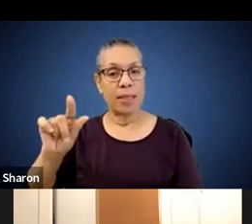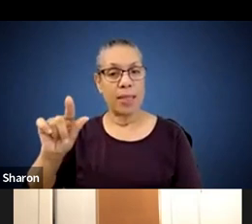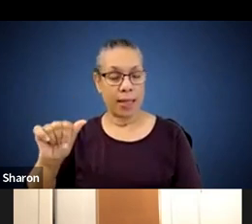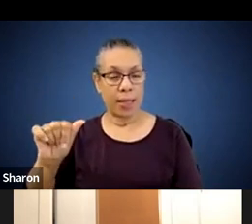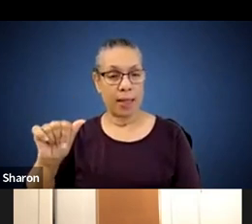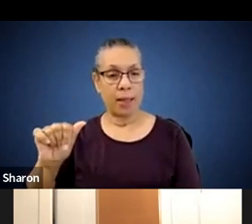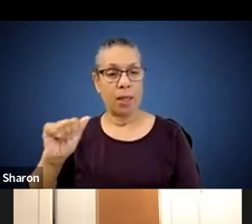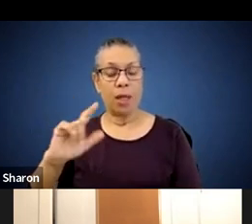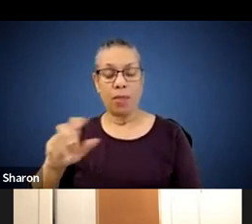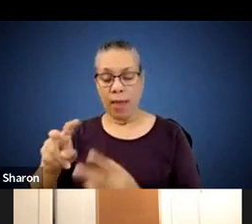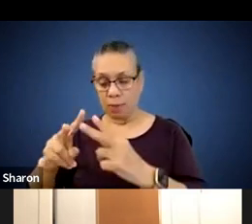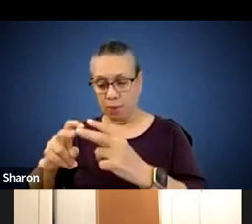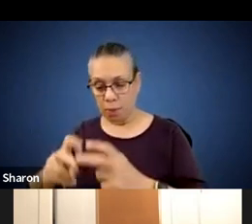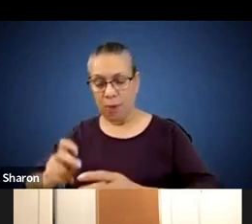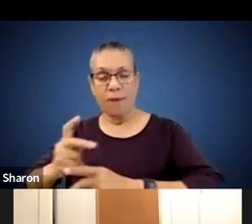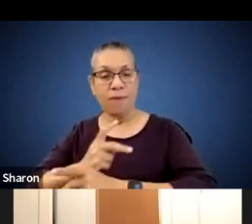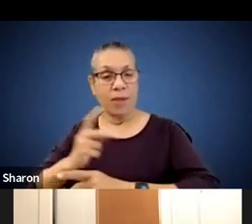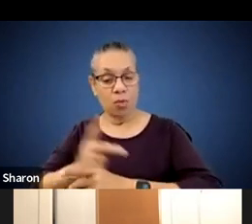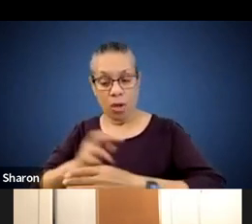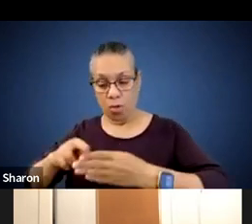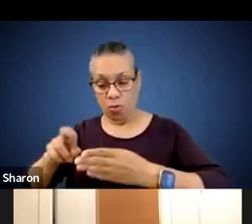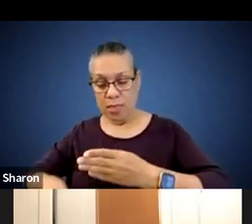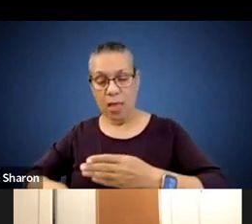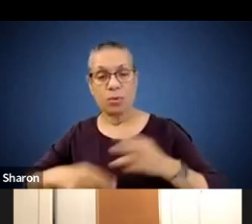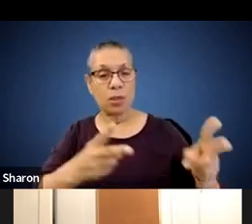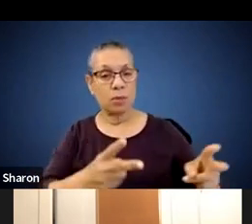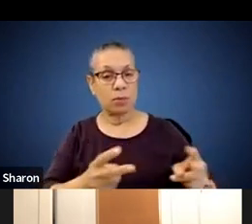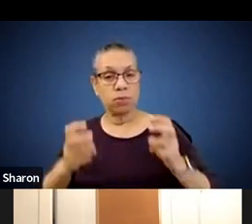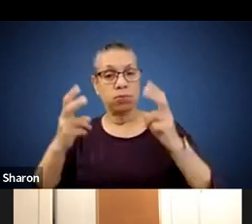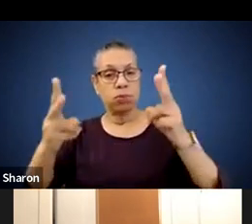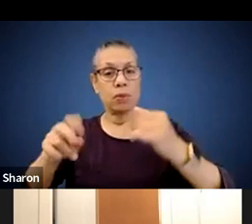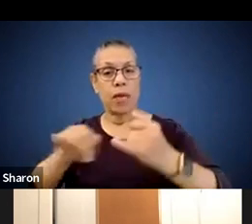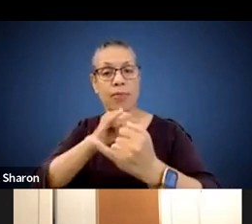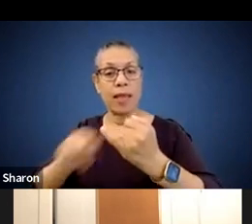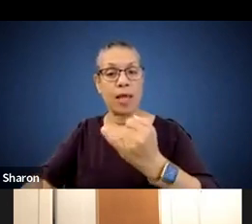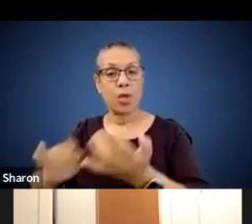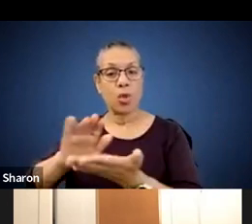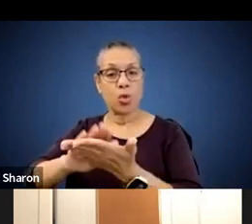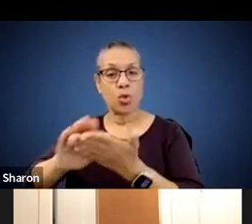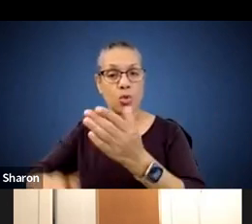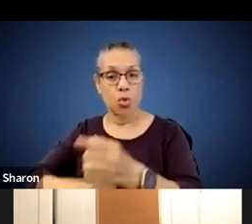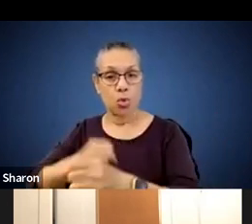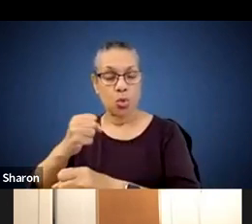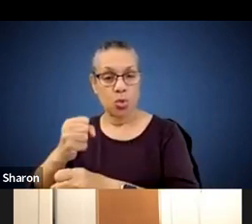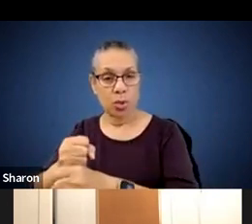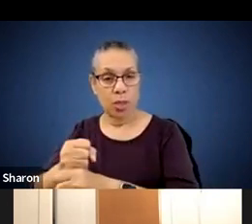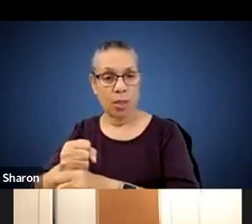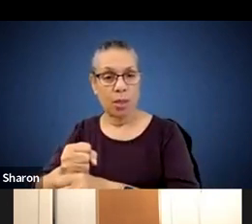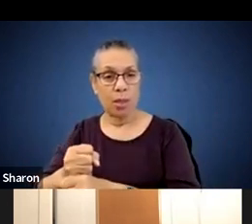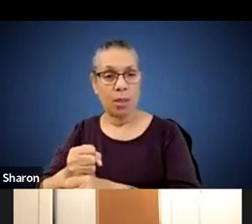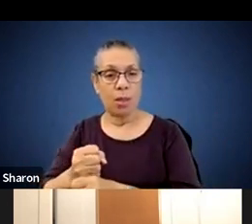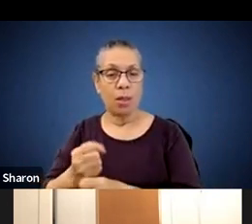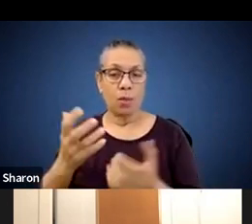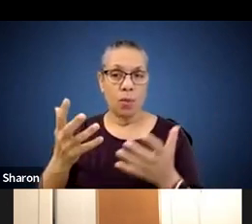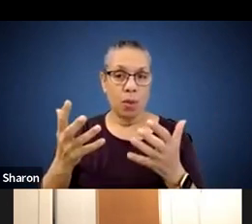analyzed and the results uh posted to the website before the end of the school year um so that schools are able to make plans and families are able